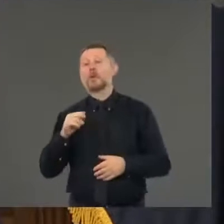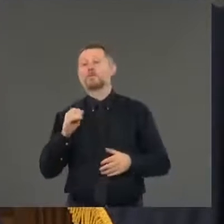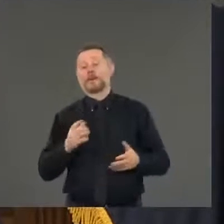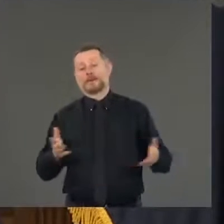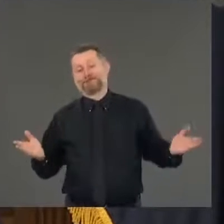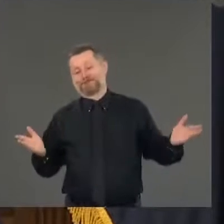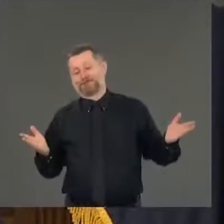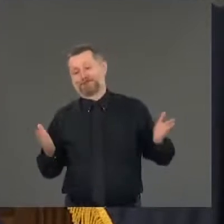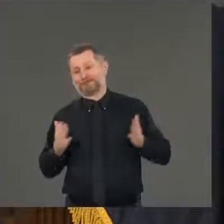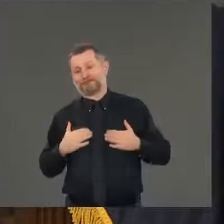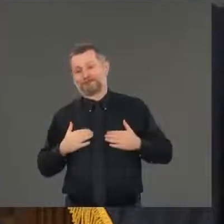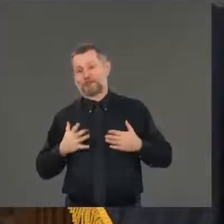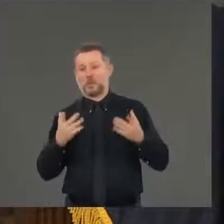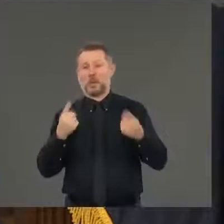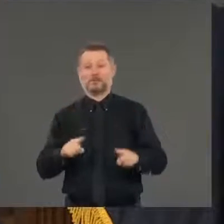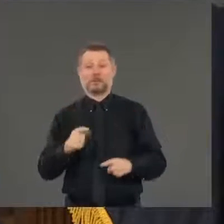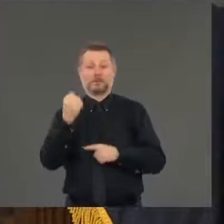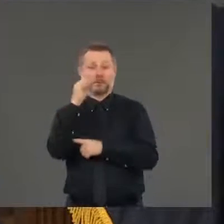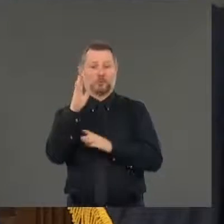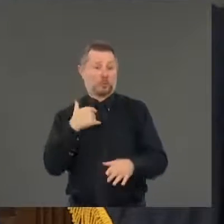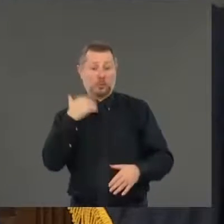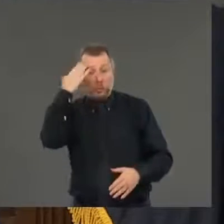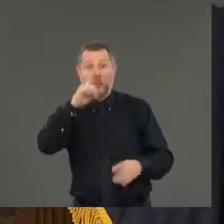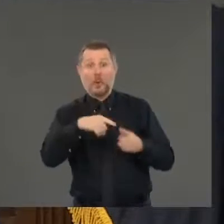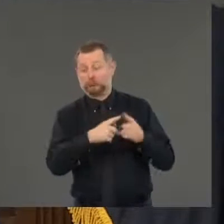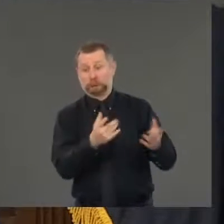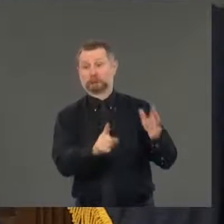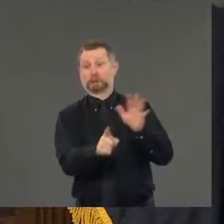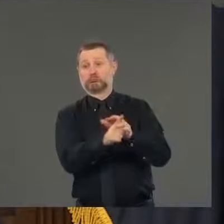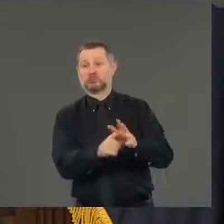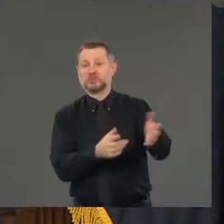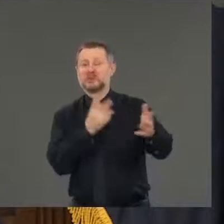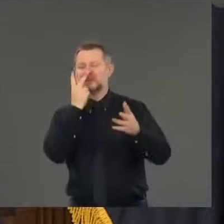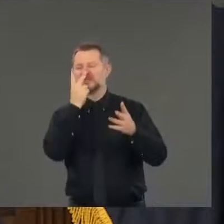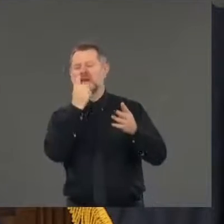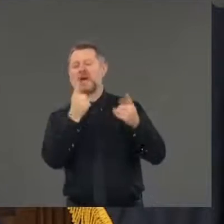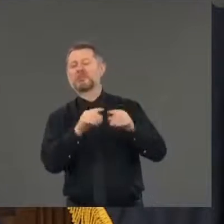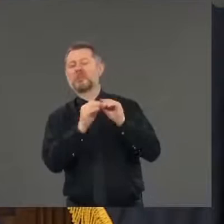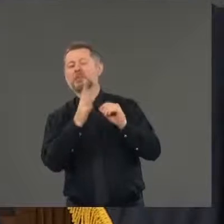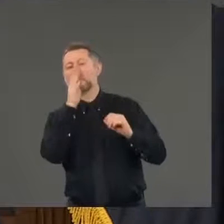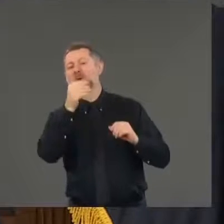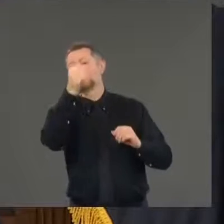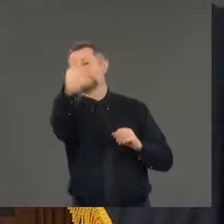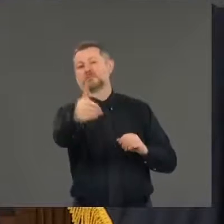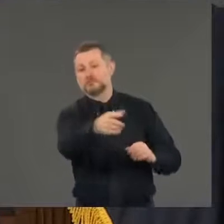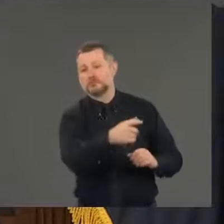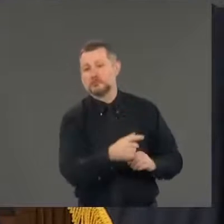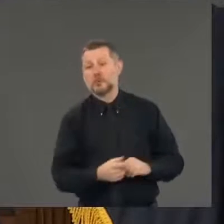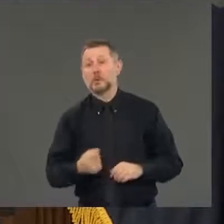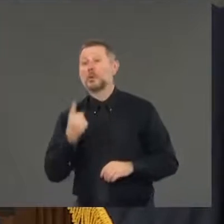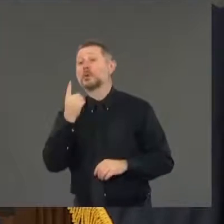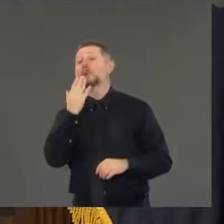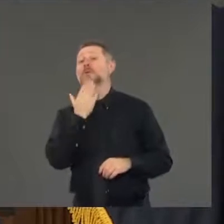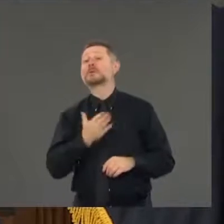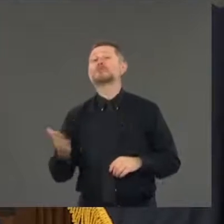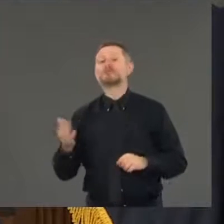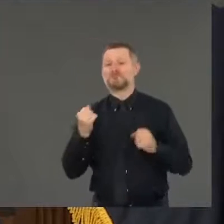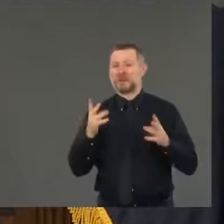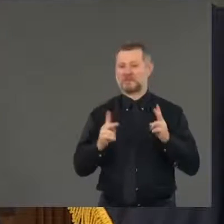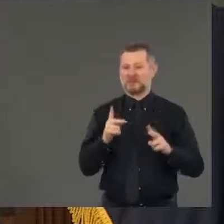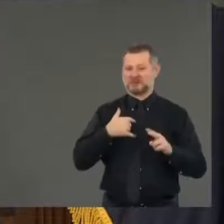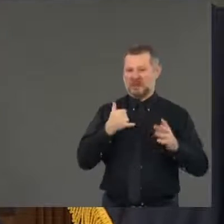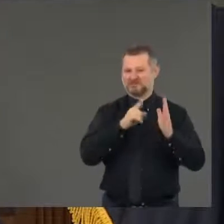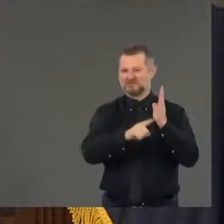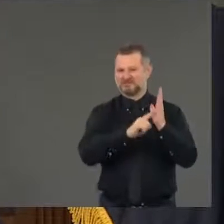we don't know what happened at the protests. We're still waiting to find out. Now, the only good news, and you have a lot of people studying these protests all across